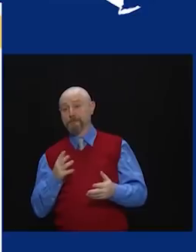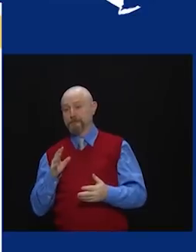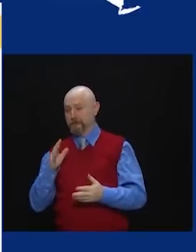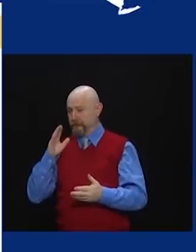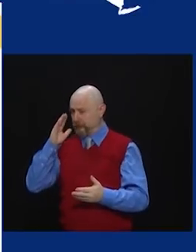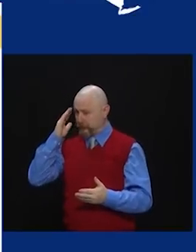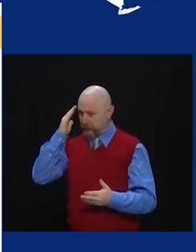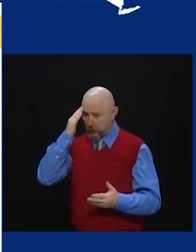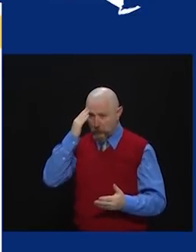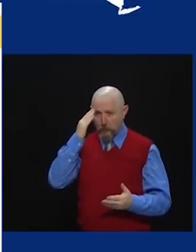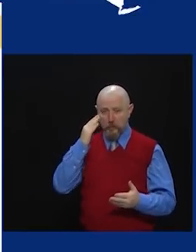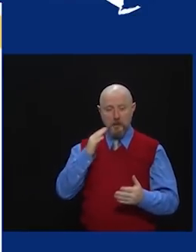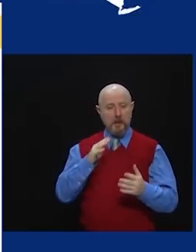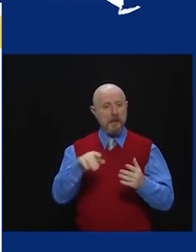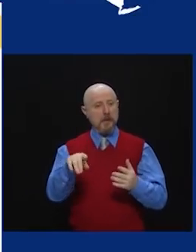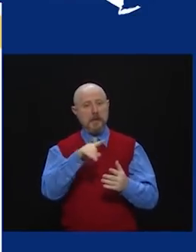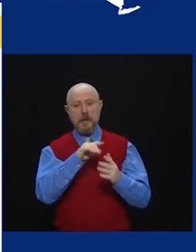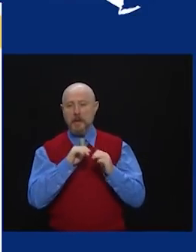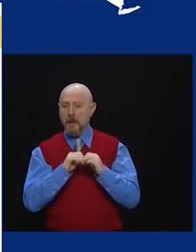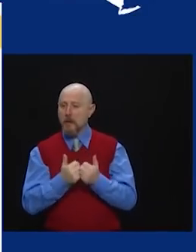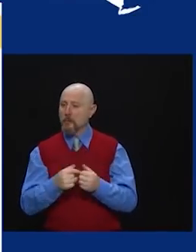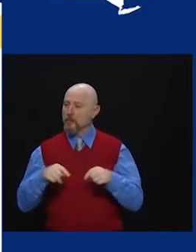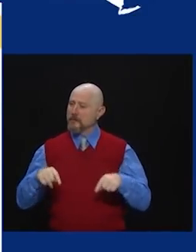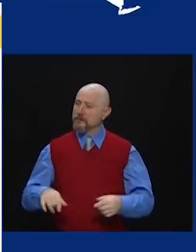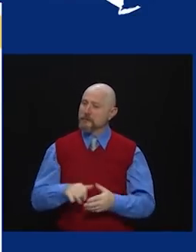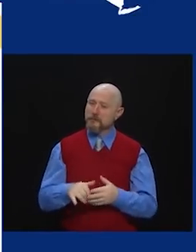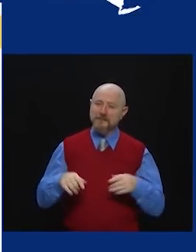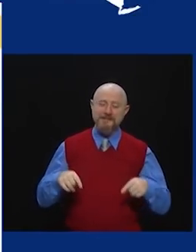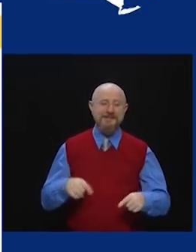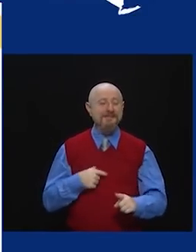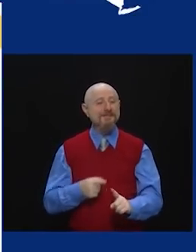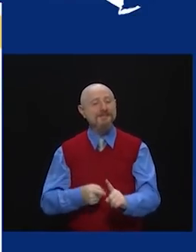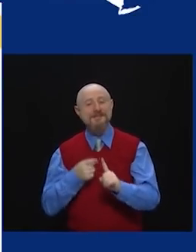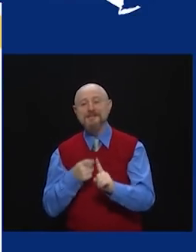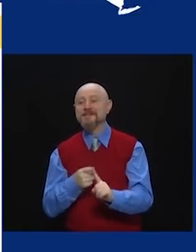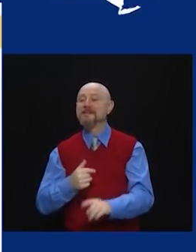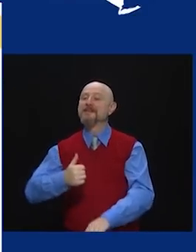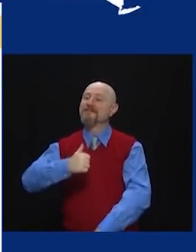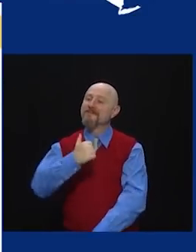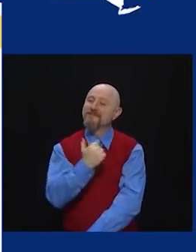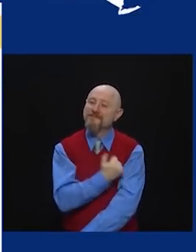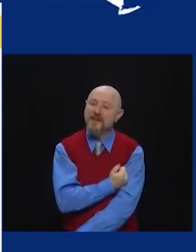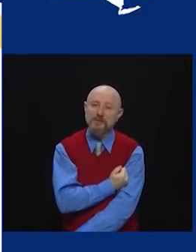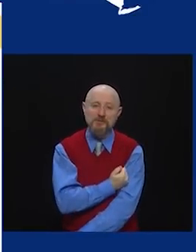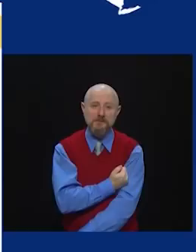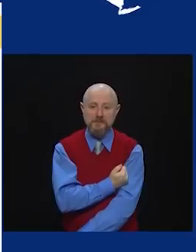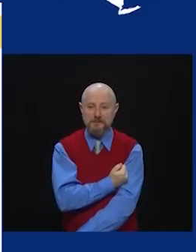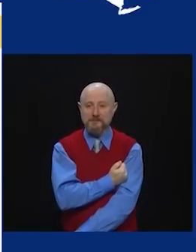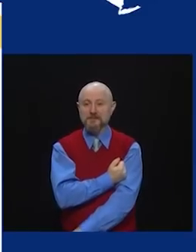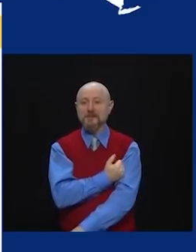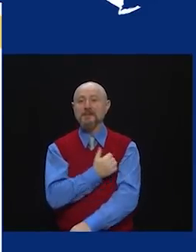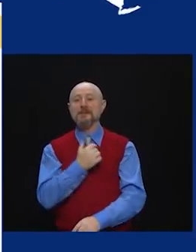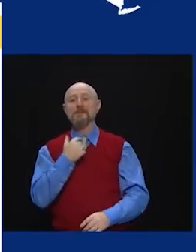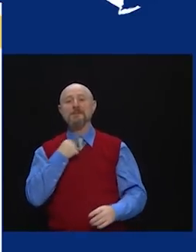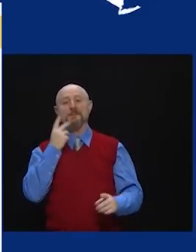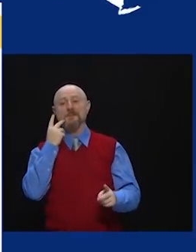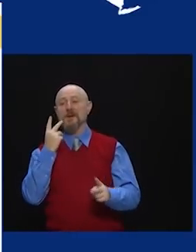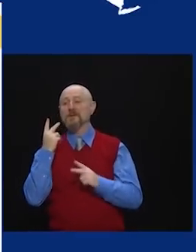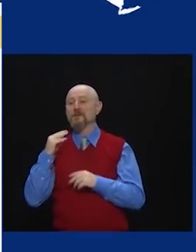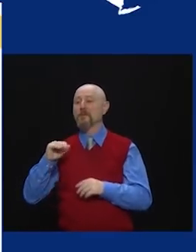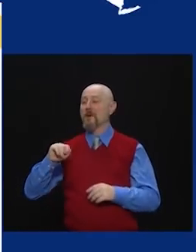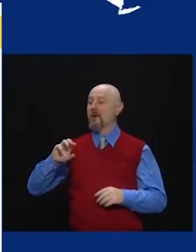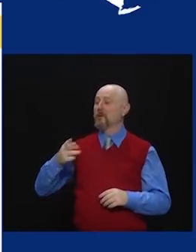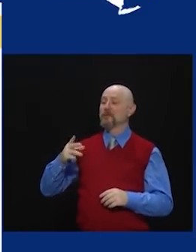this. It's been about vaccinations. And if you think back to March of 2020, and we are first told that the way